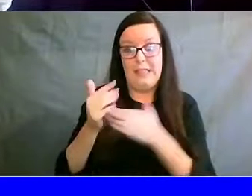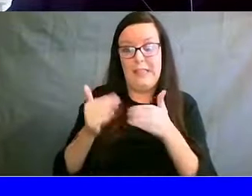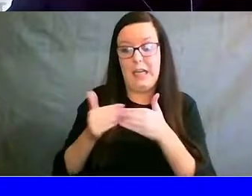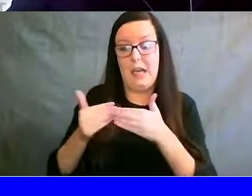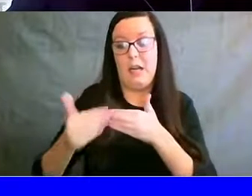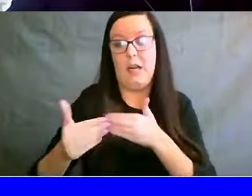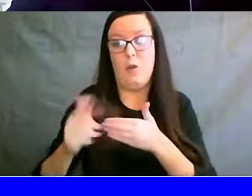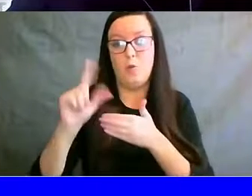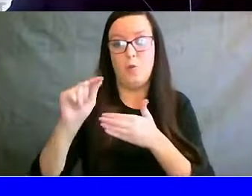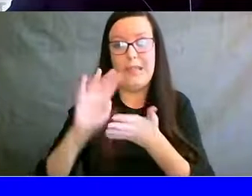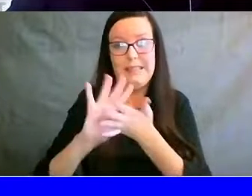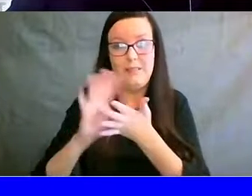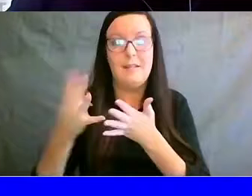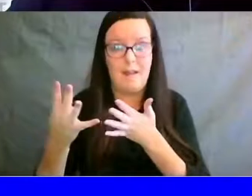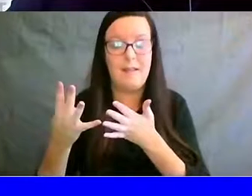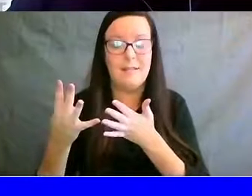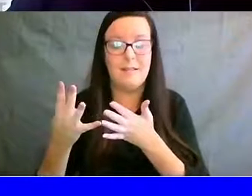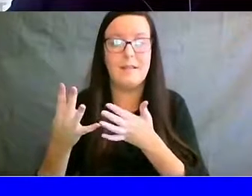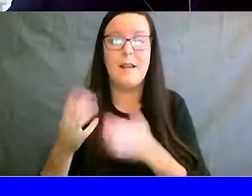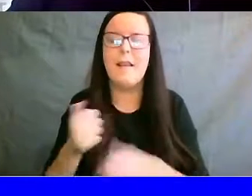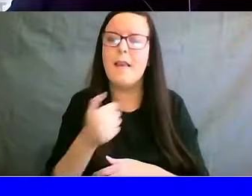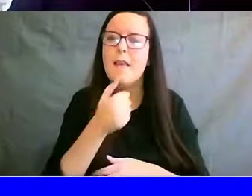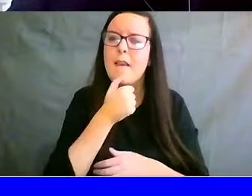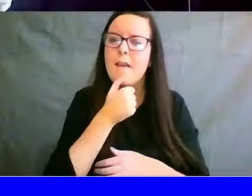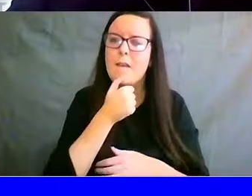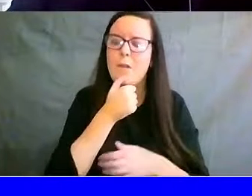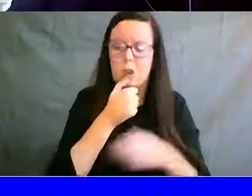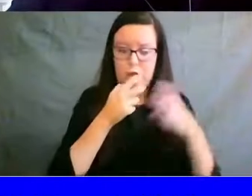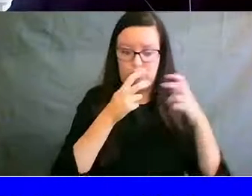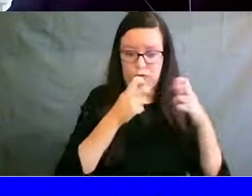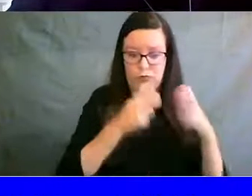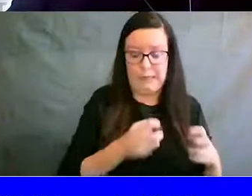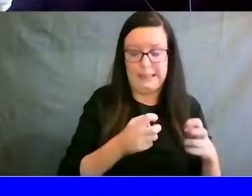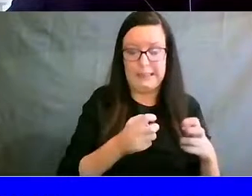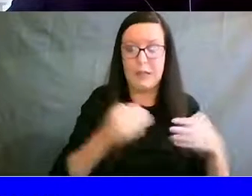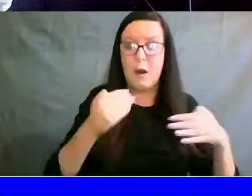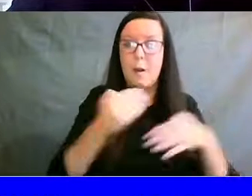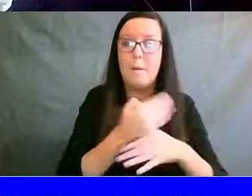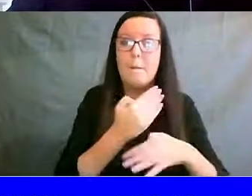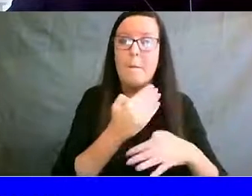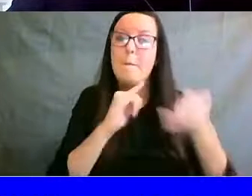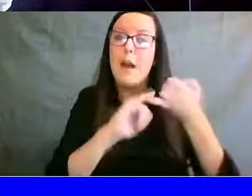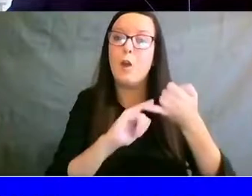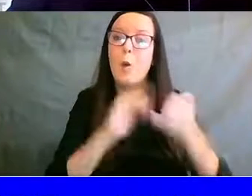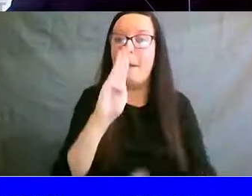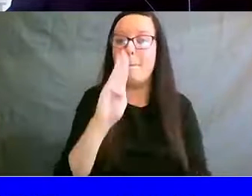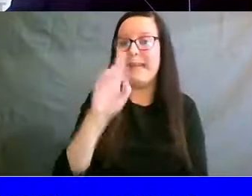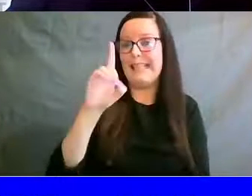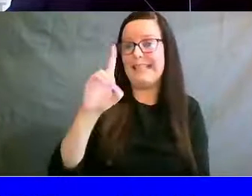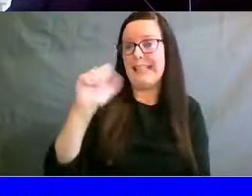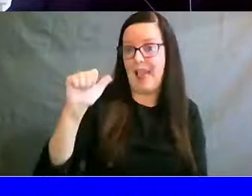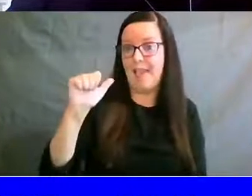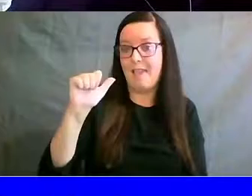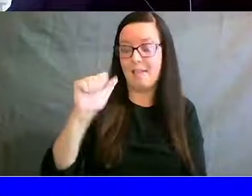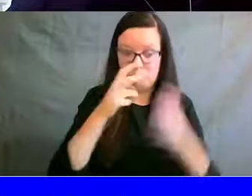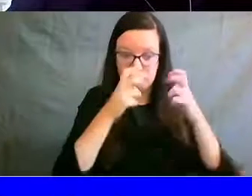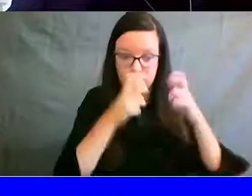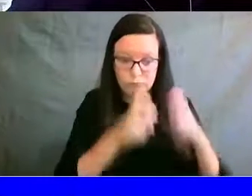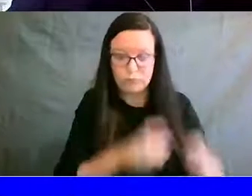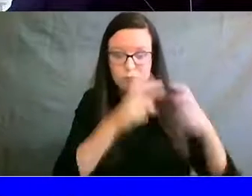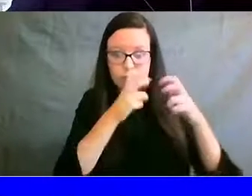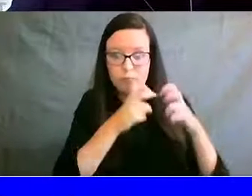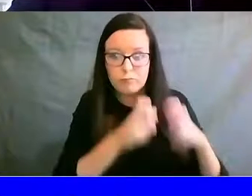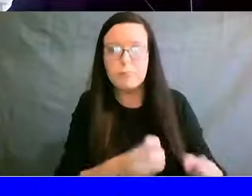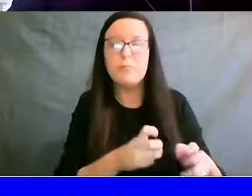2019, and it built on existing research that had been carried out by the British Deaf Association, as well